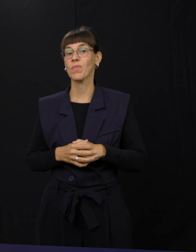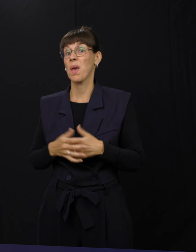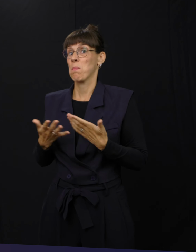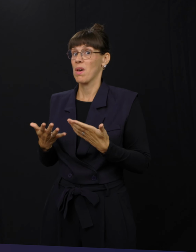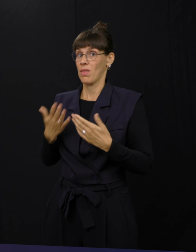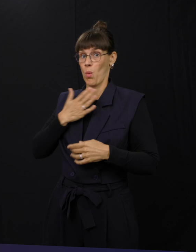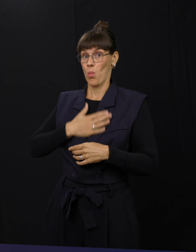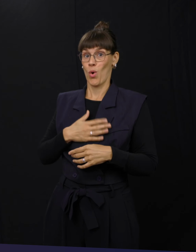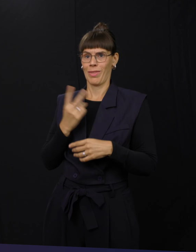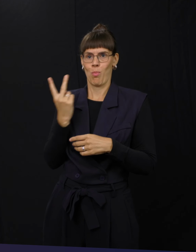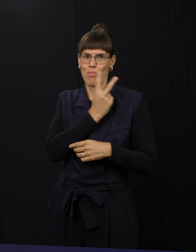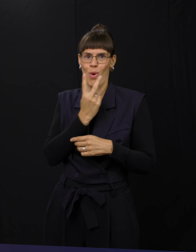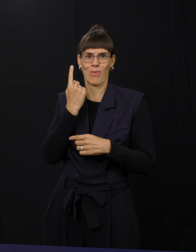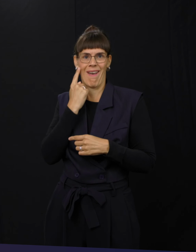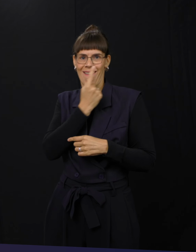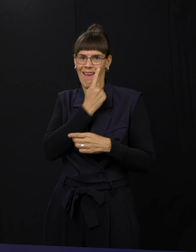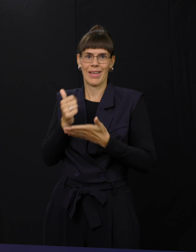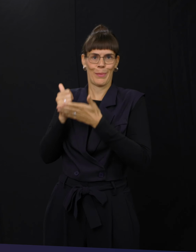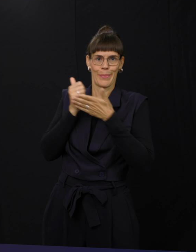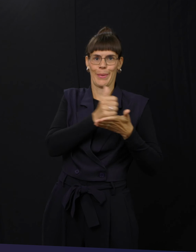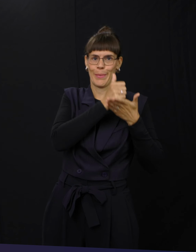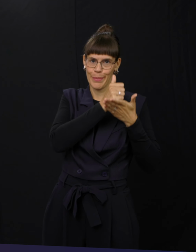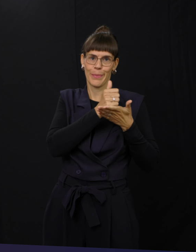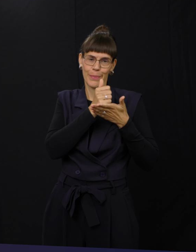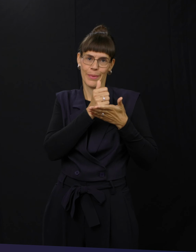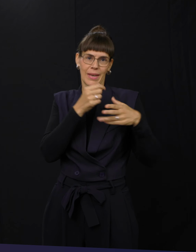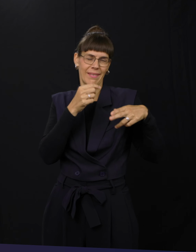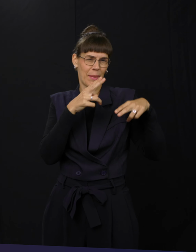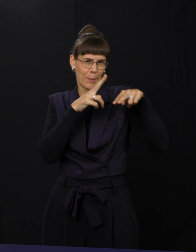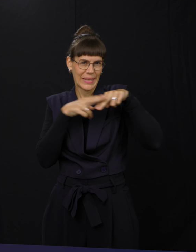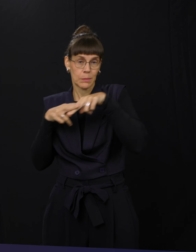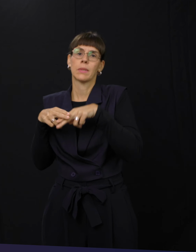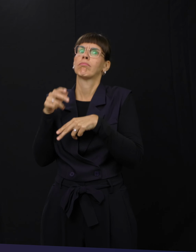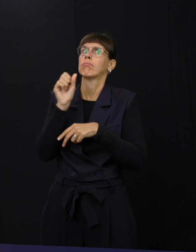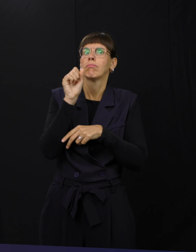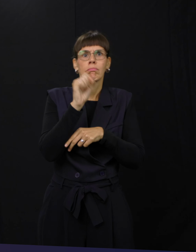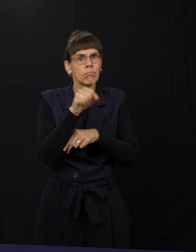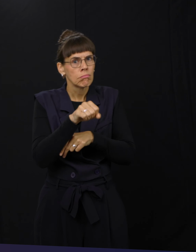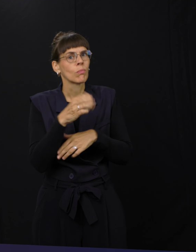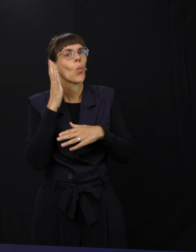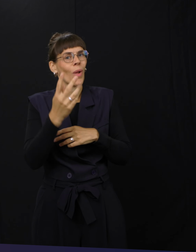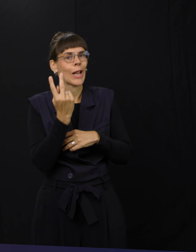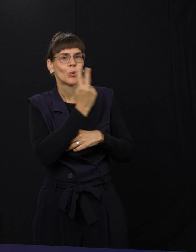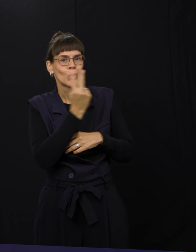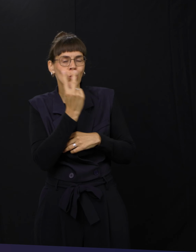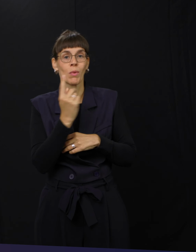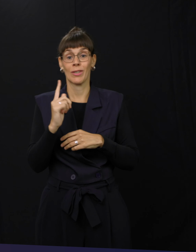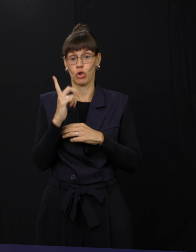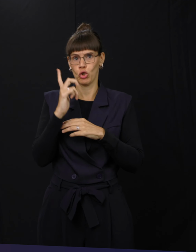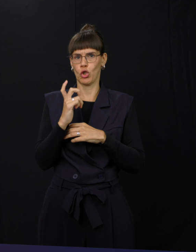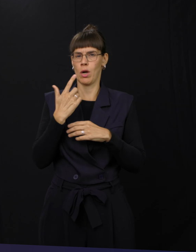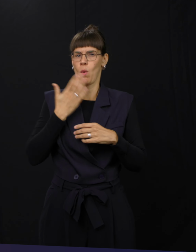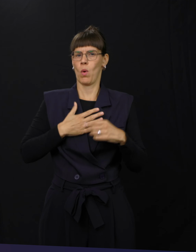like to treat both eyes, right? In the end, obviously we will treat them in both eyes. It's just for the initial phase to